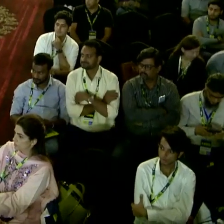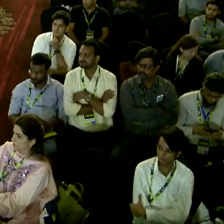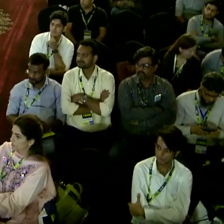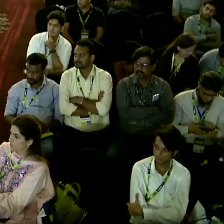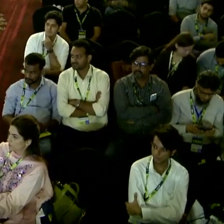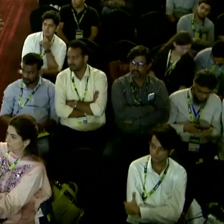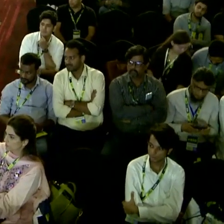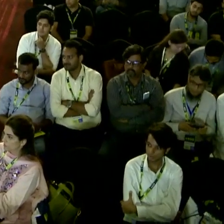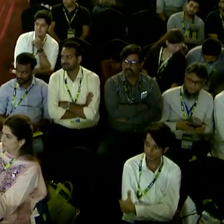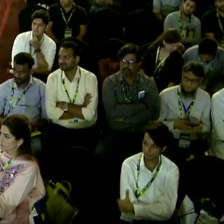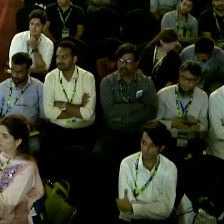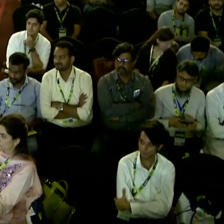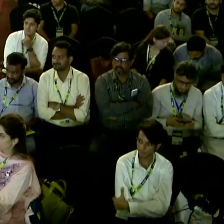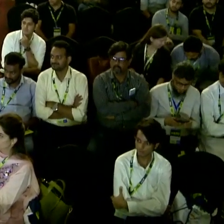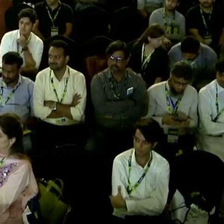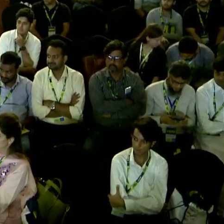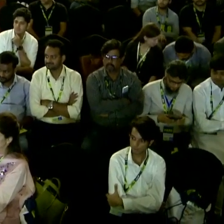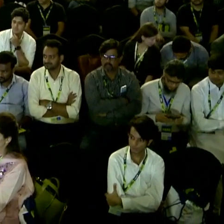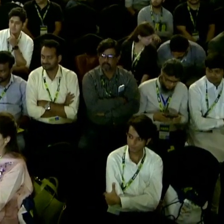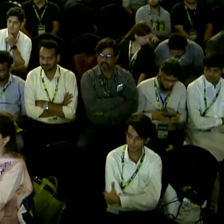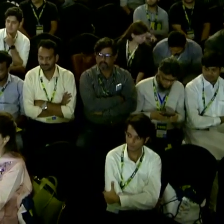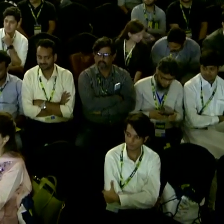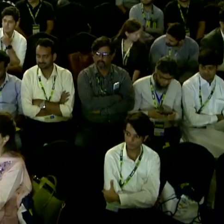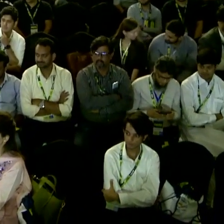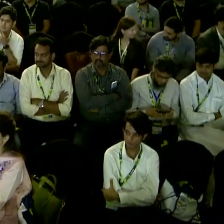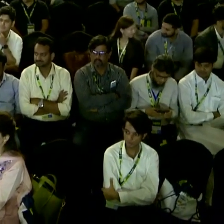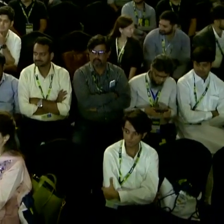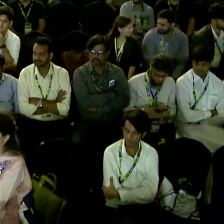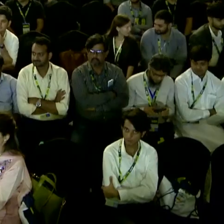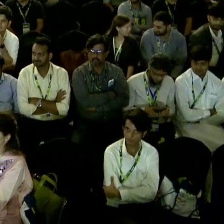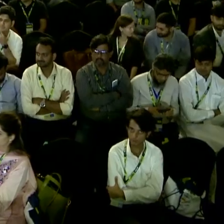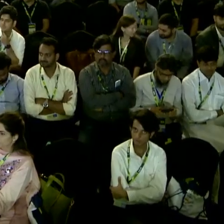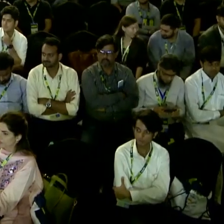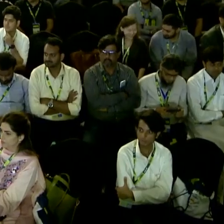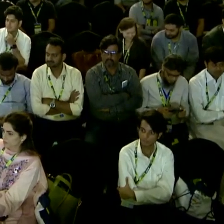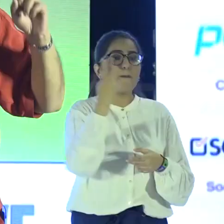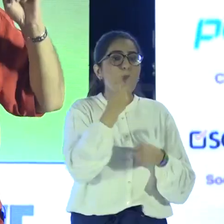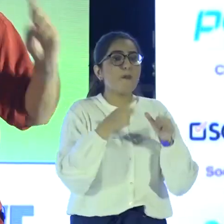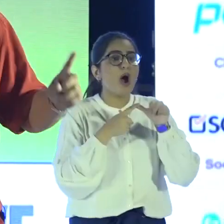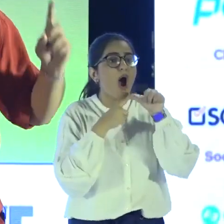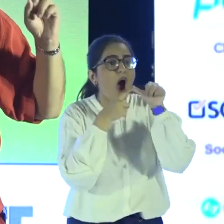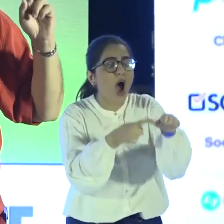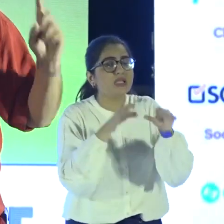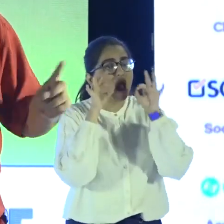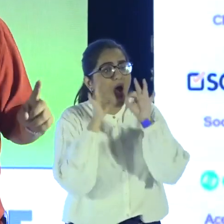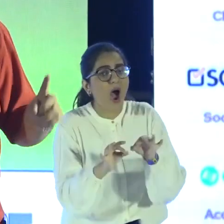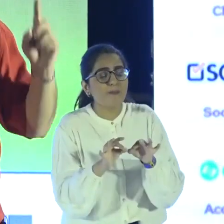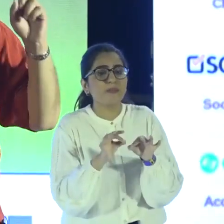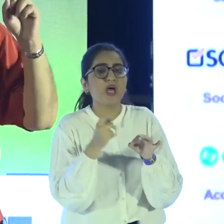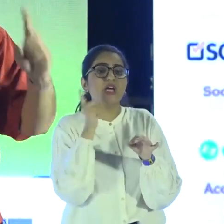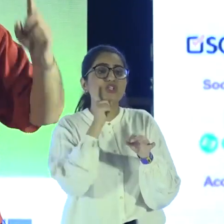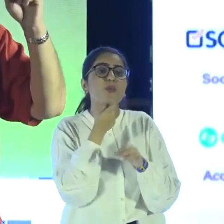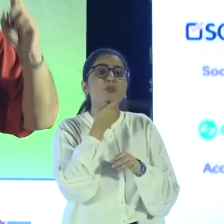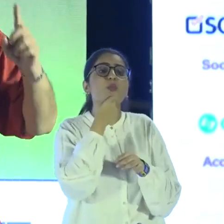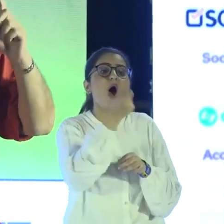hoga? Kya aale? Kya aale? Right? It is the answer that someone gives you when you ask them the